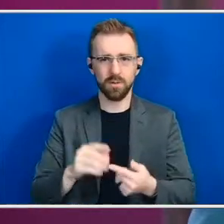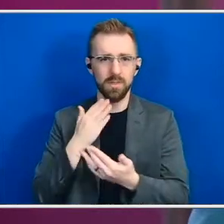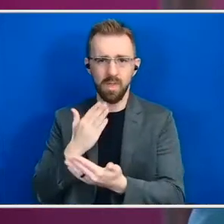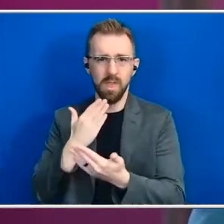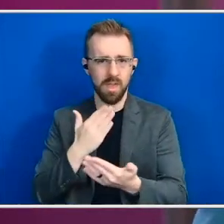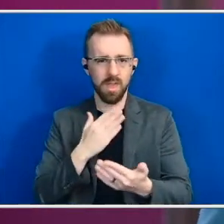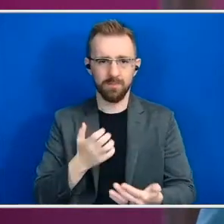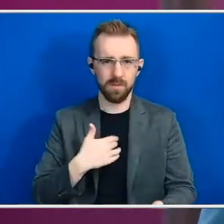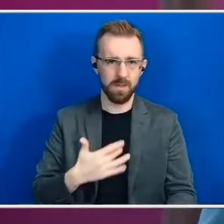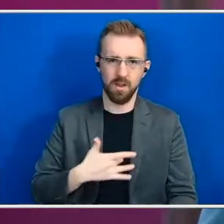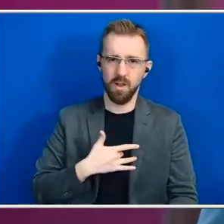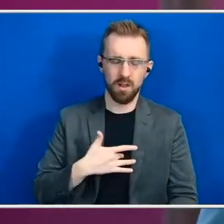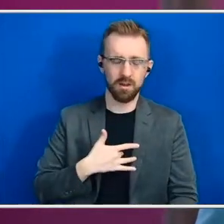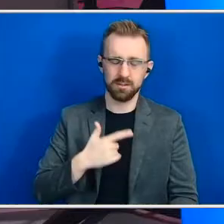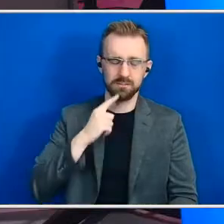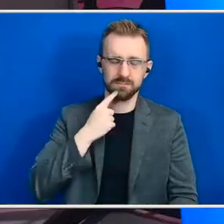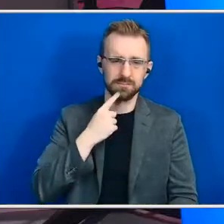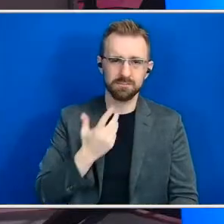heart. It's beautiful.